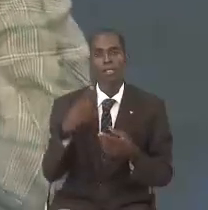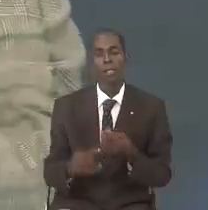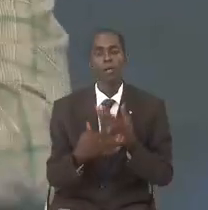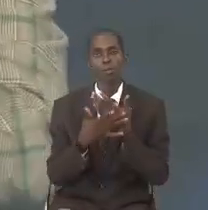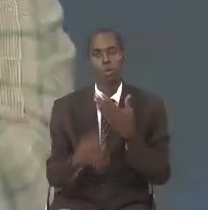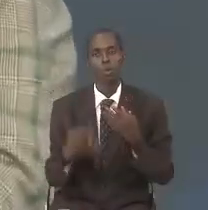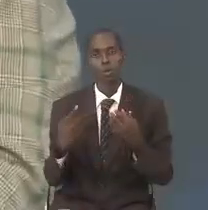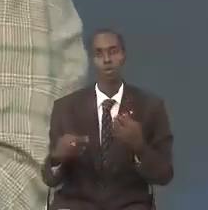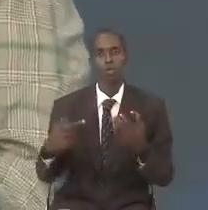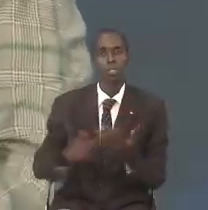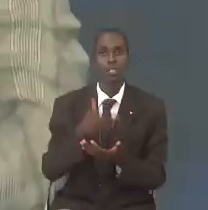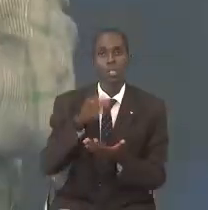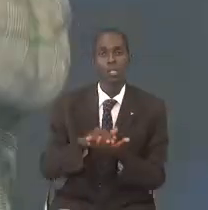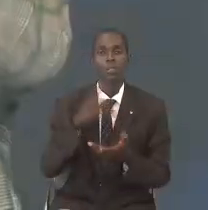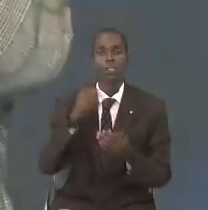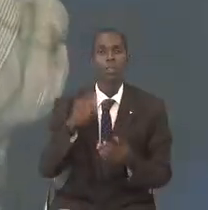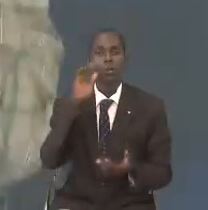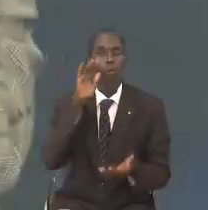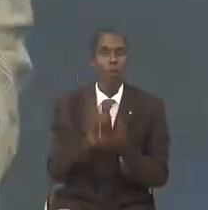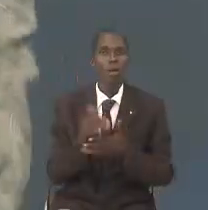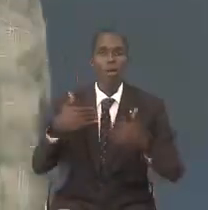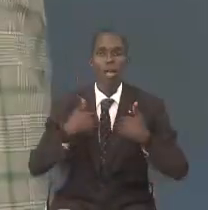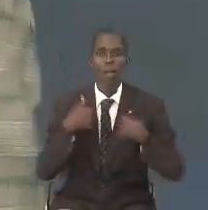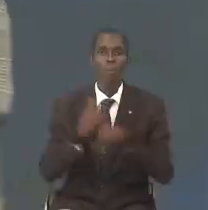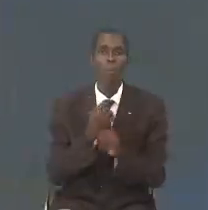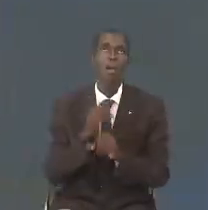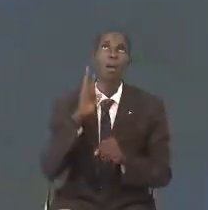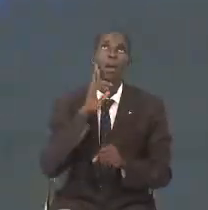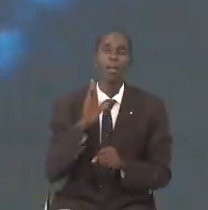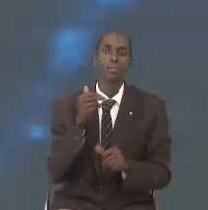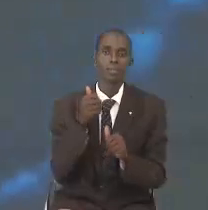has made herself ready. Look